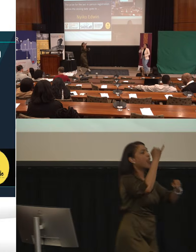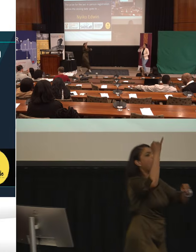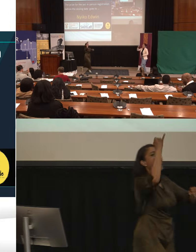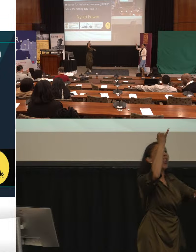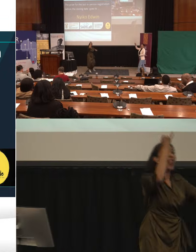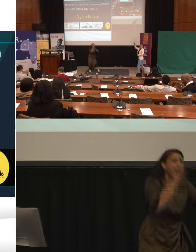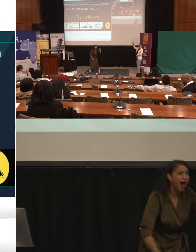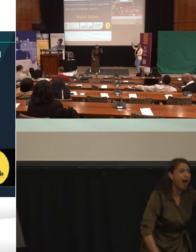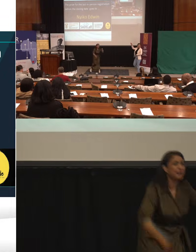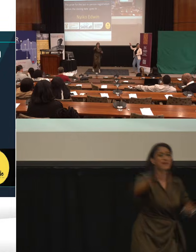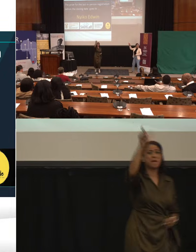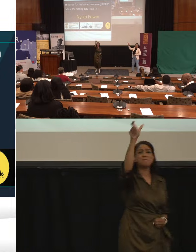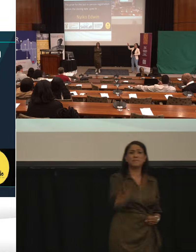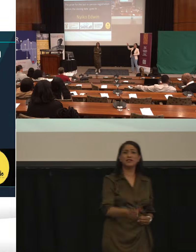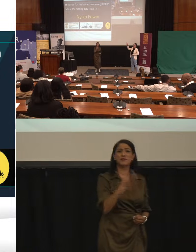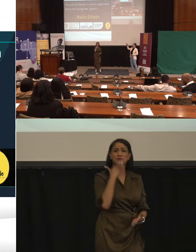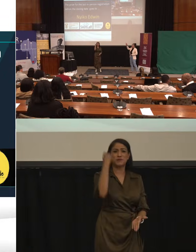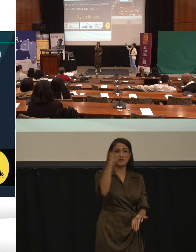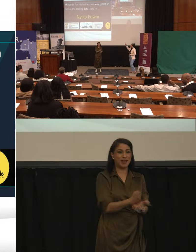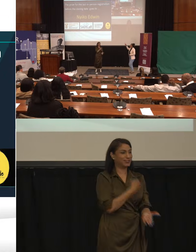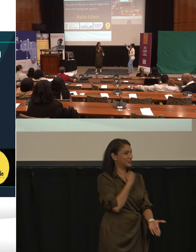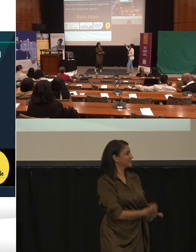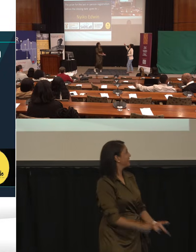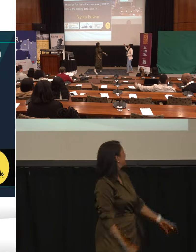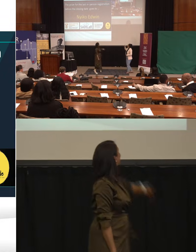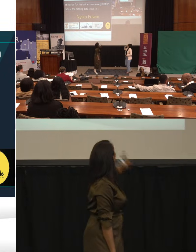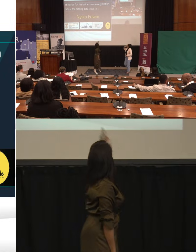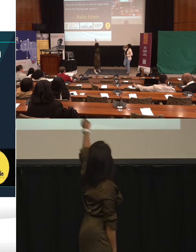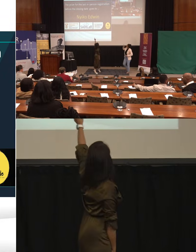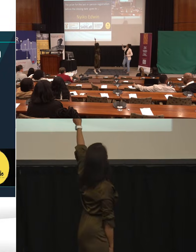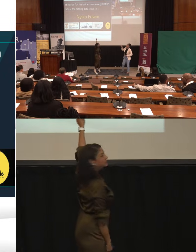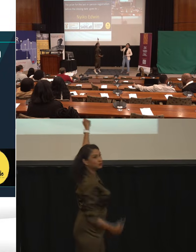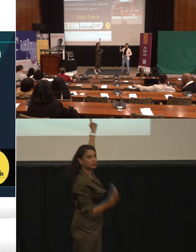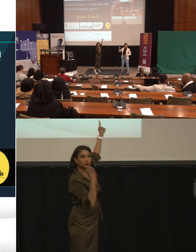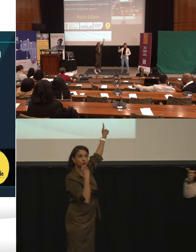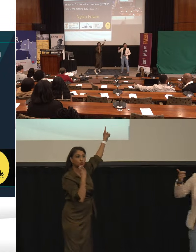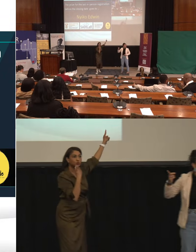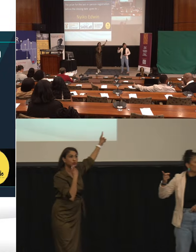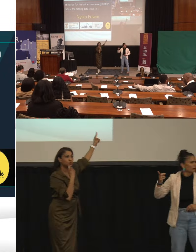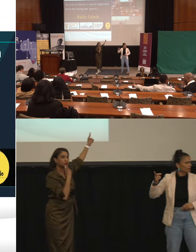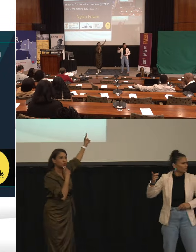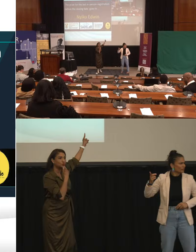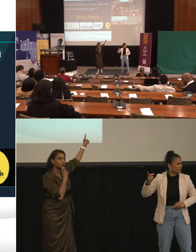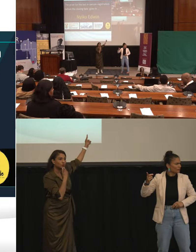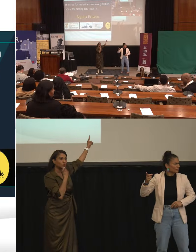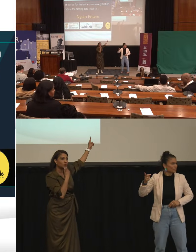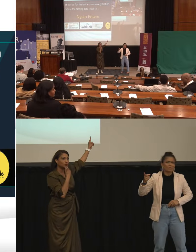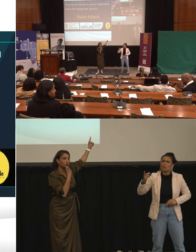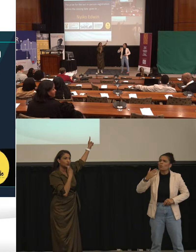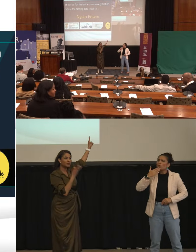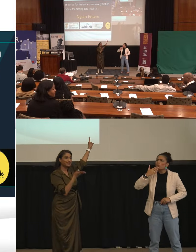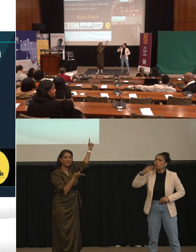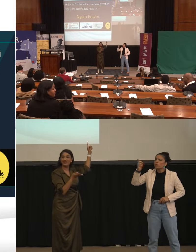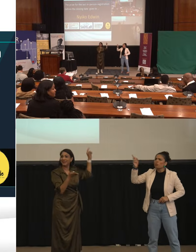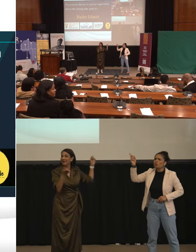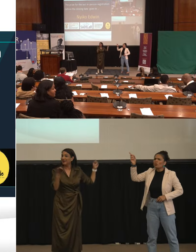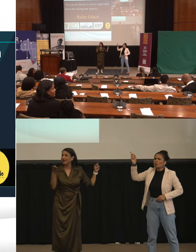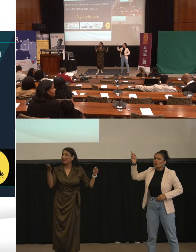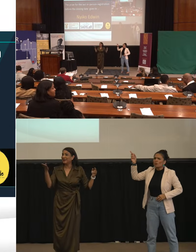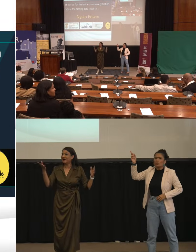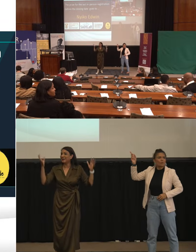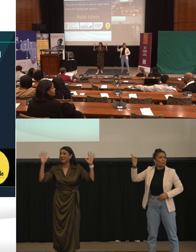goes to, this is the last person that registered to be here physically today. Who is this